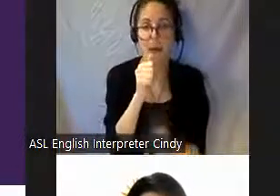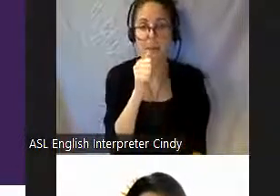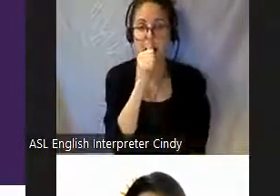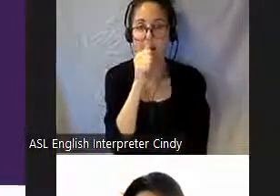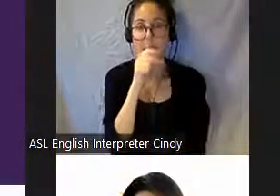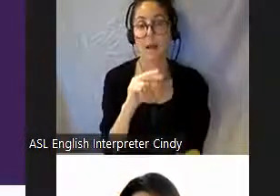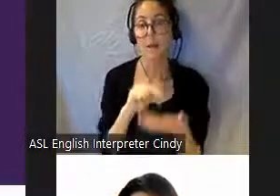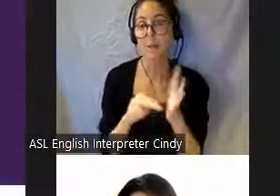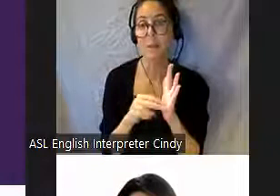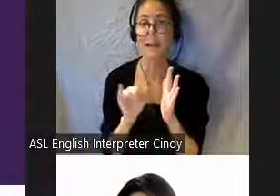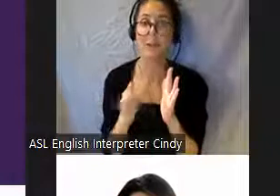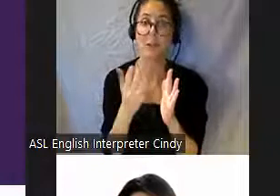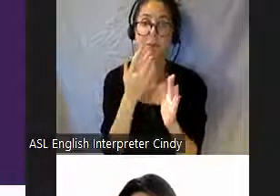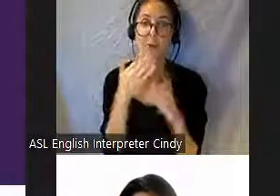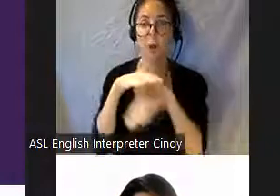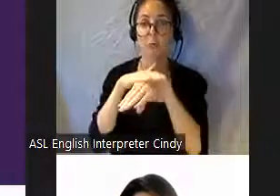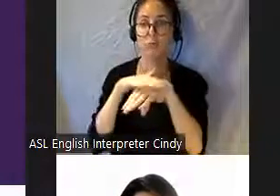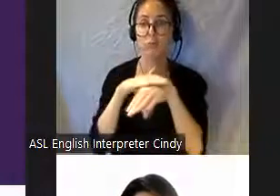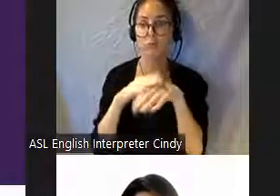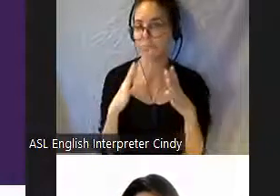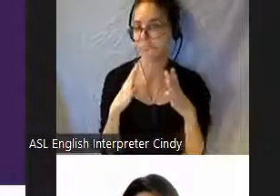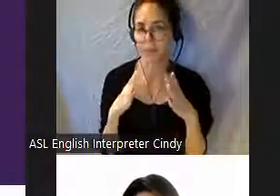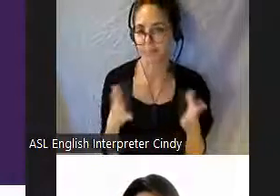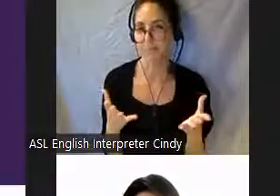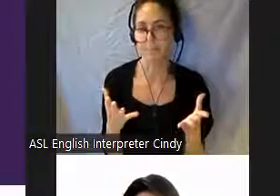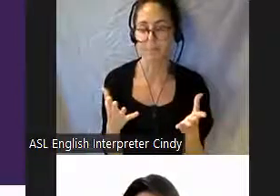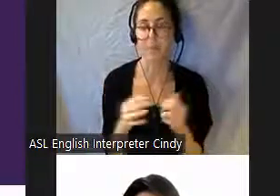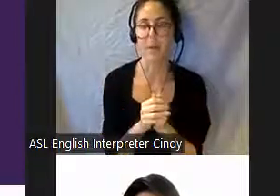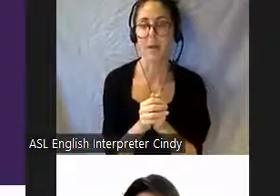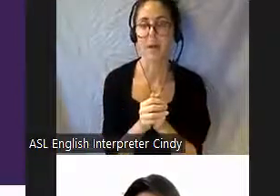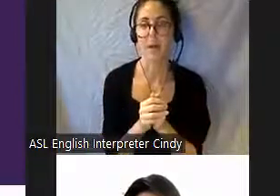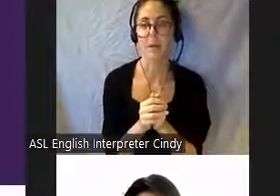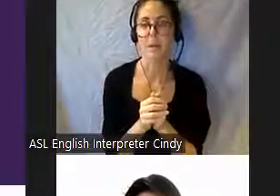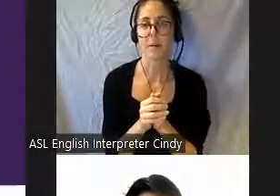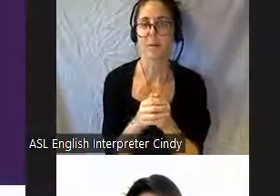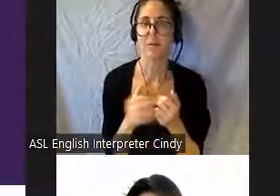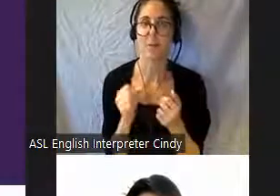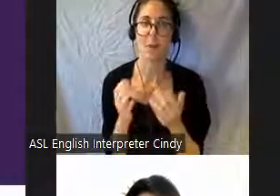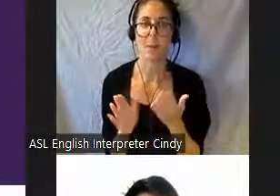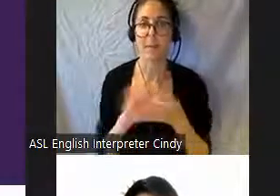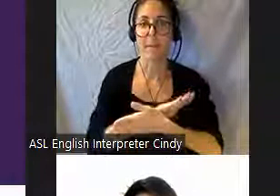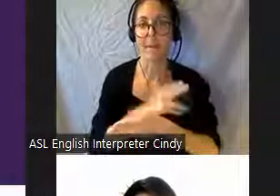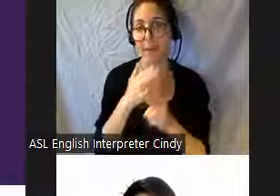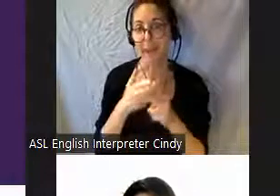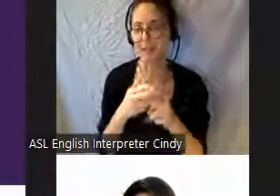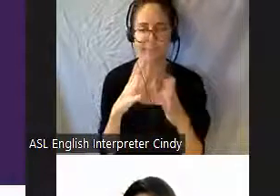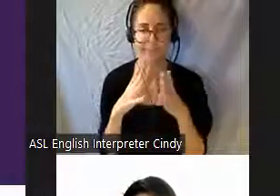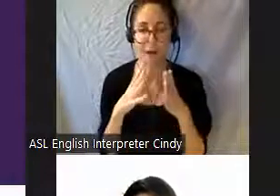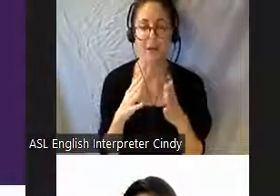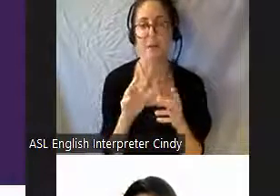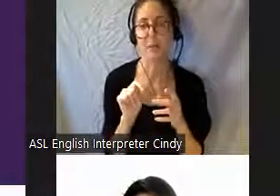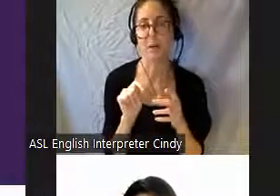things in more of a general term if there is something, just in terms of not identifying sort of names, but we will try our best